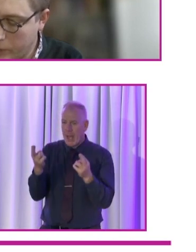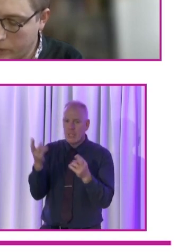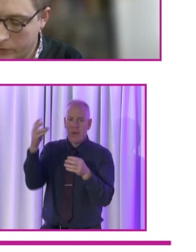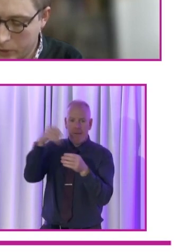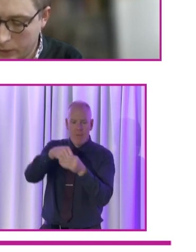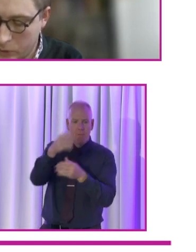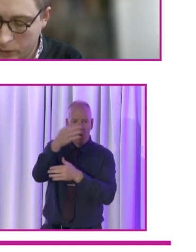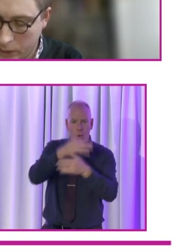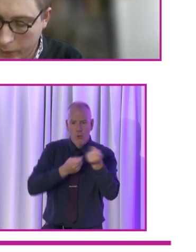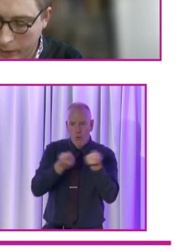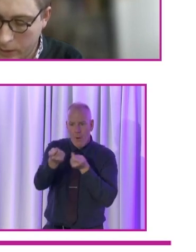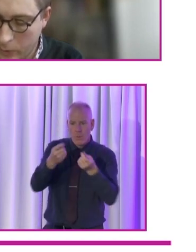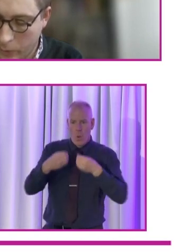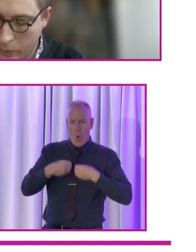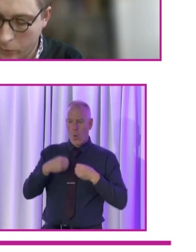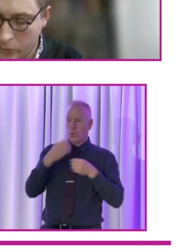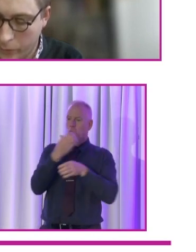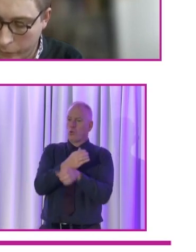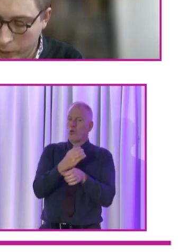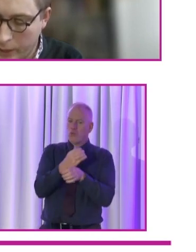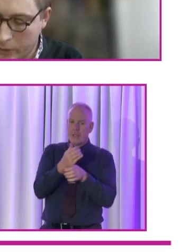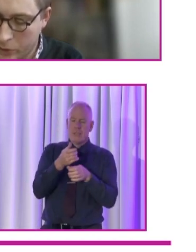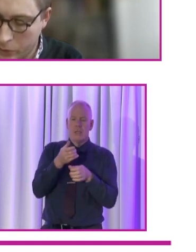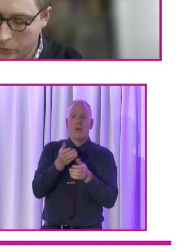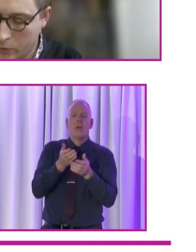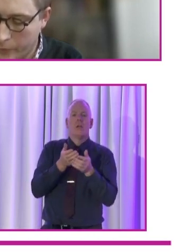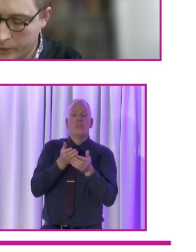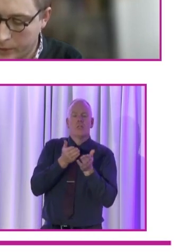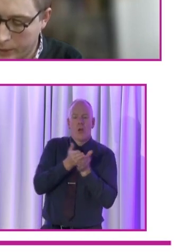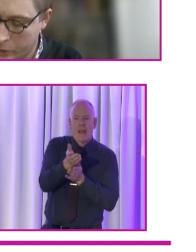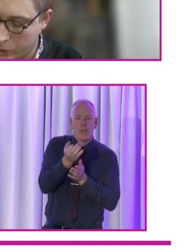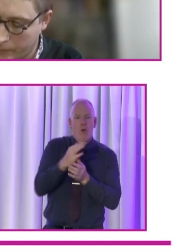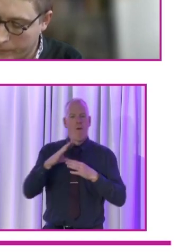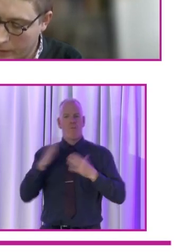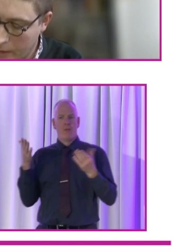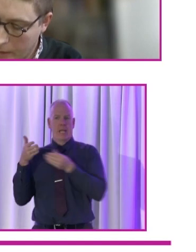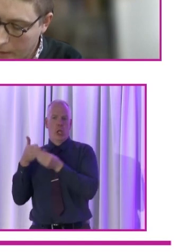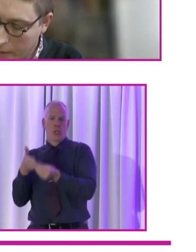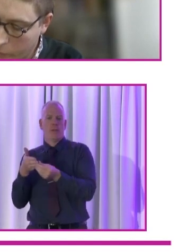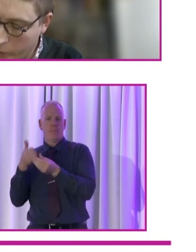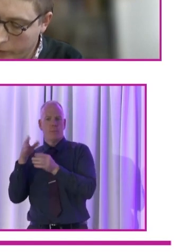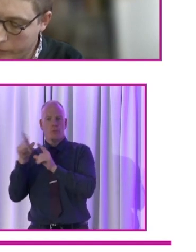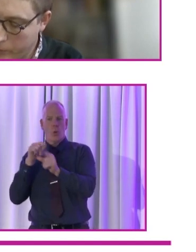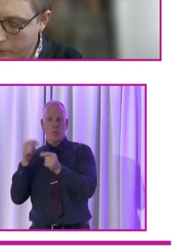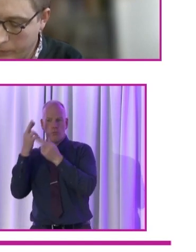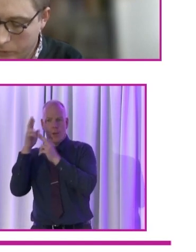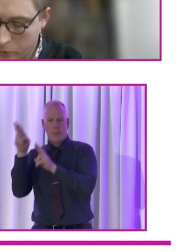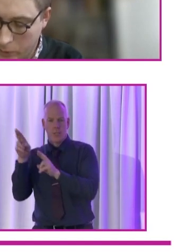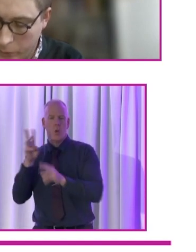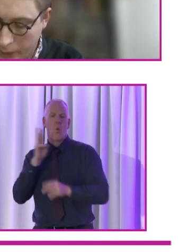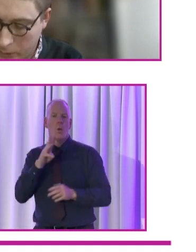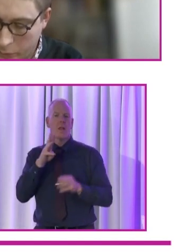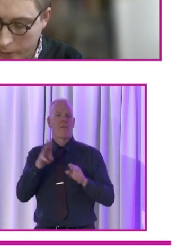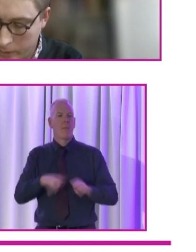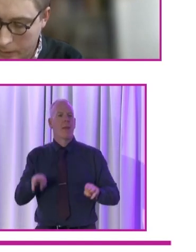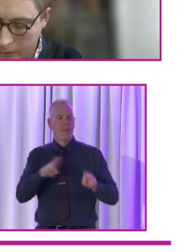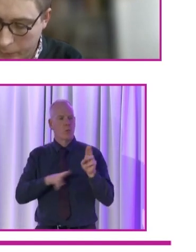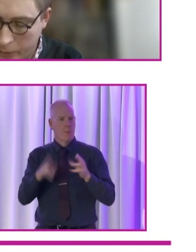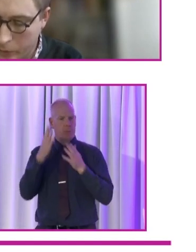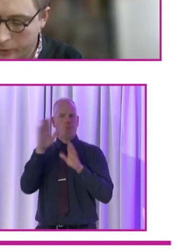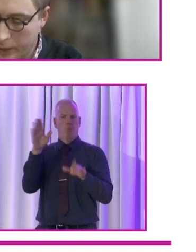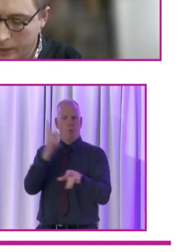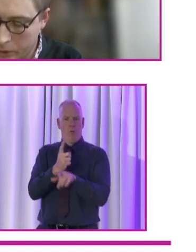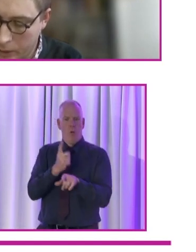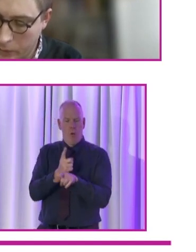the government of his country directly or through freely chosen representation. The will of the people shall be expressed